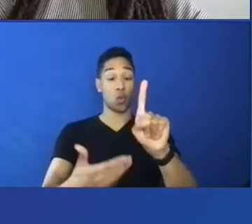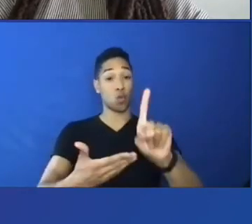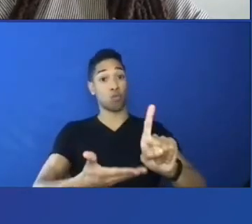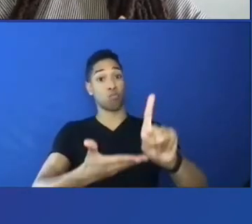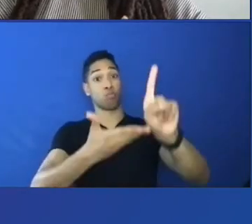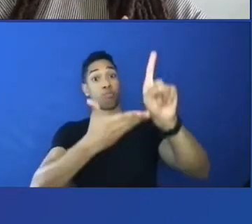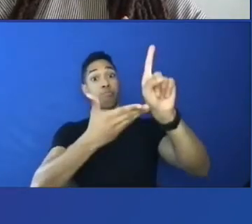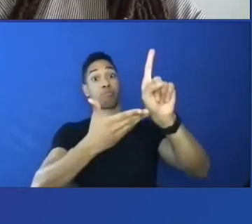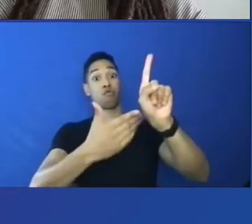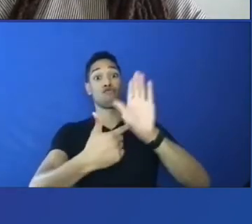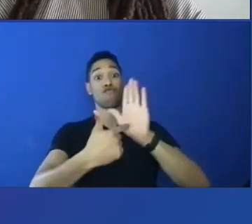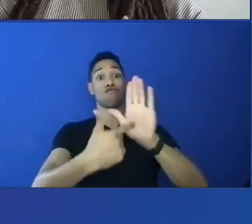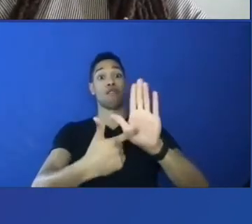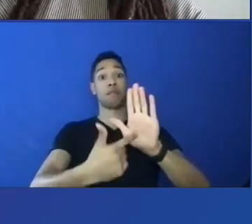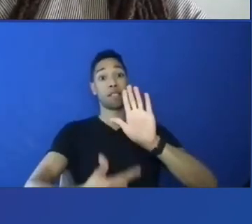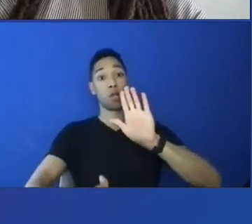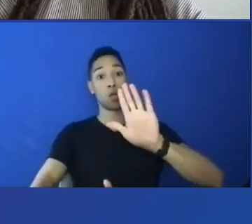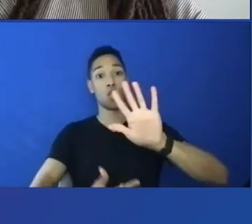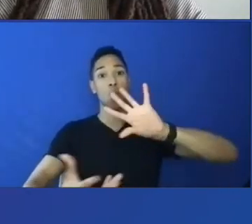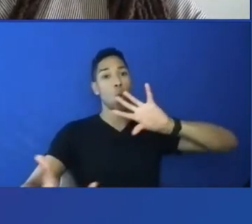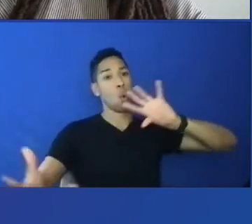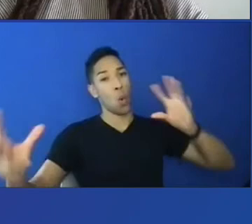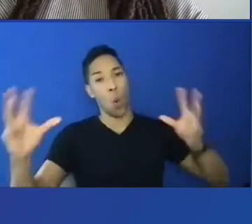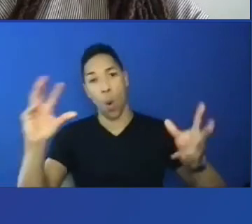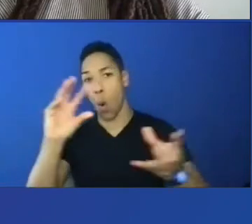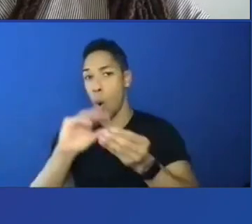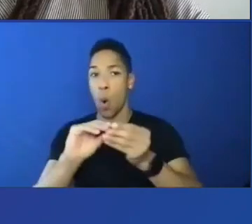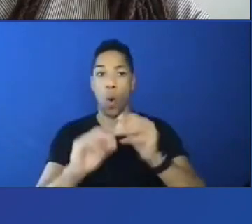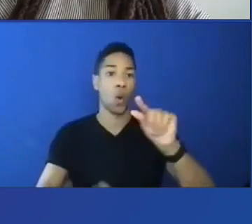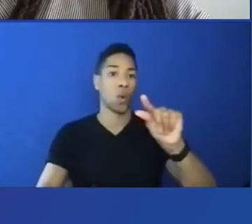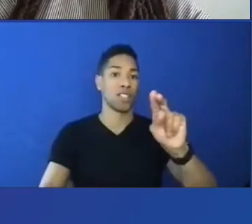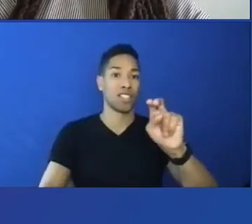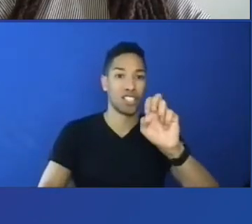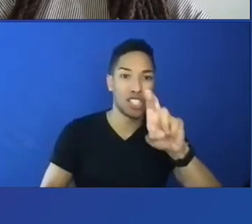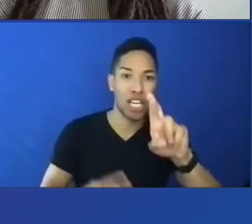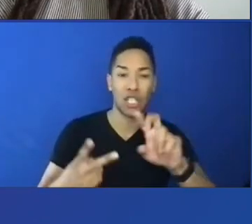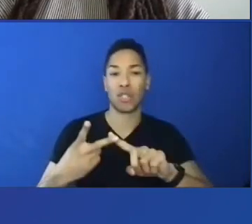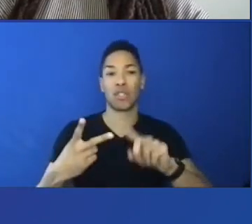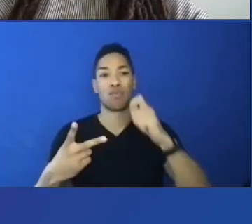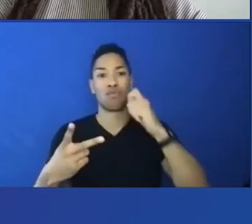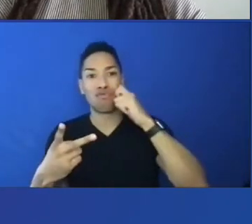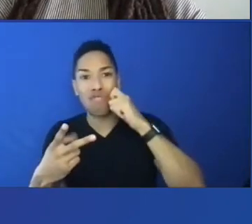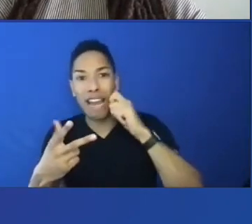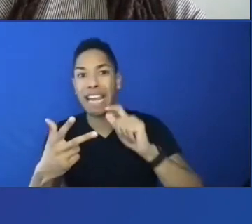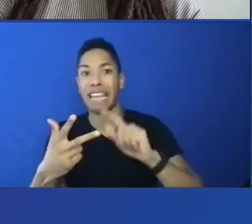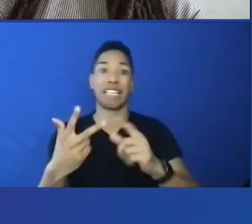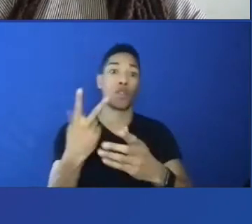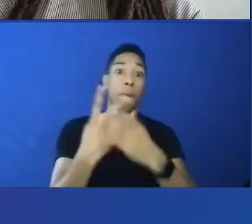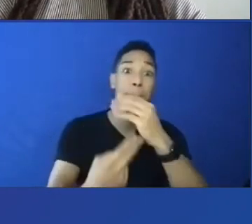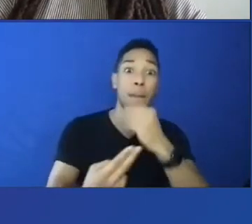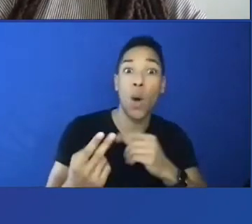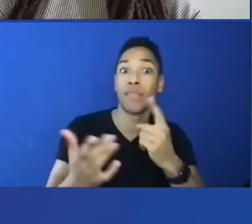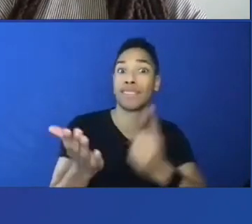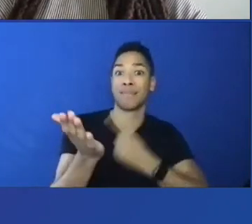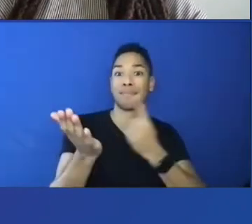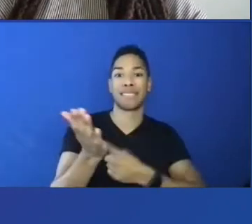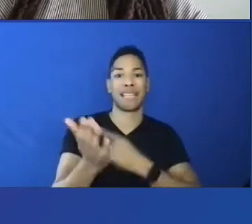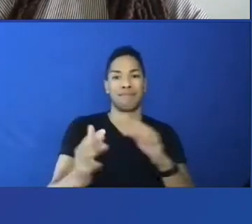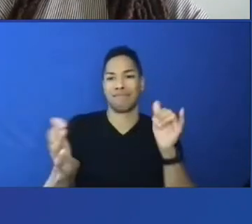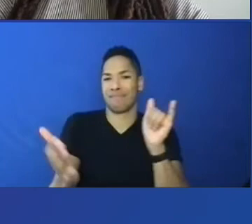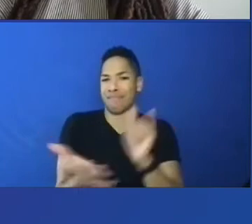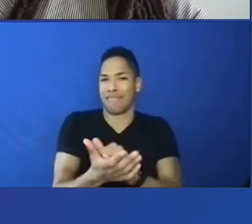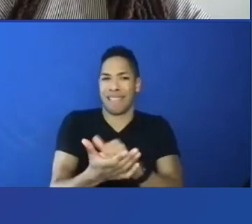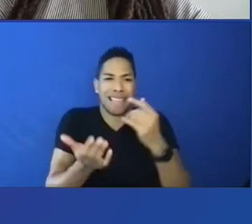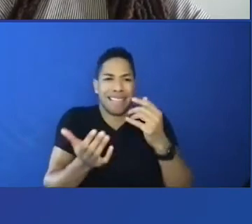the entirety of your gender, your race, your gender and race simultaneously, and